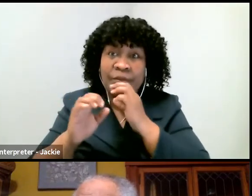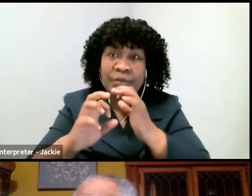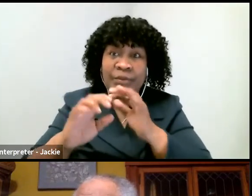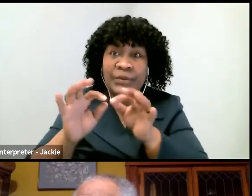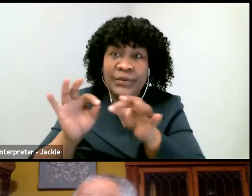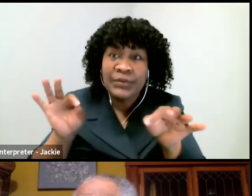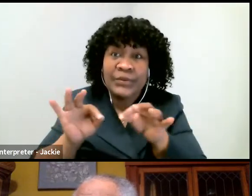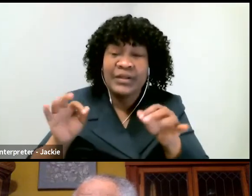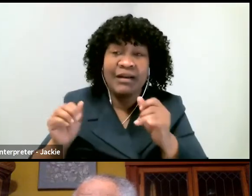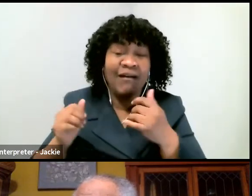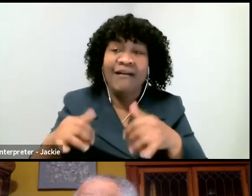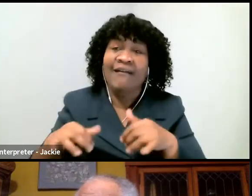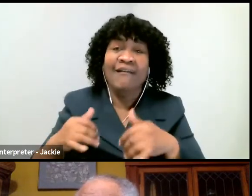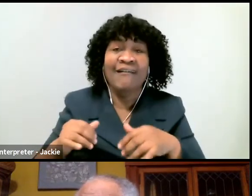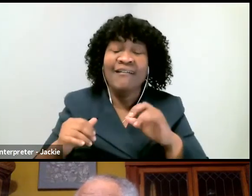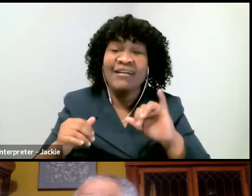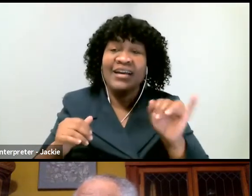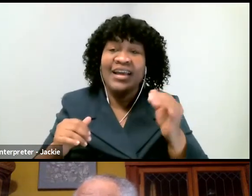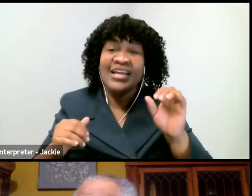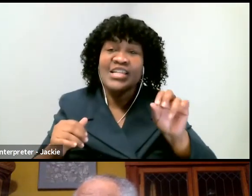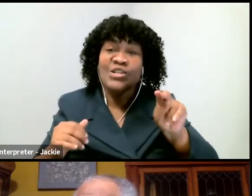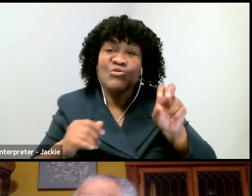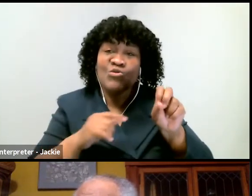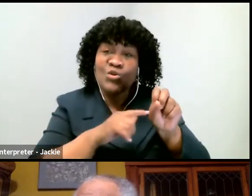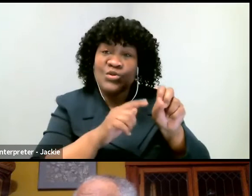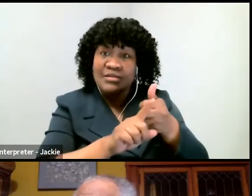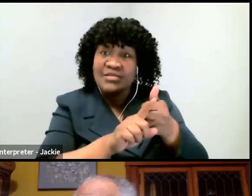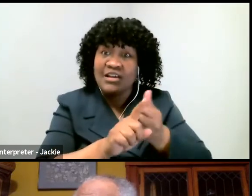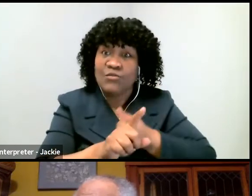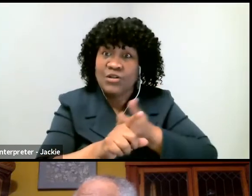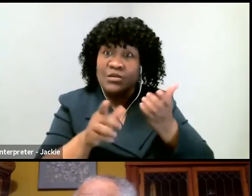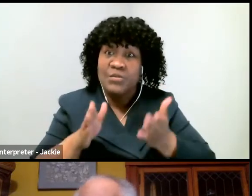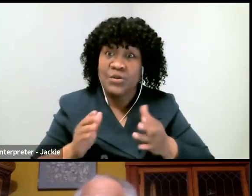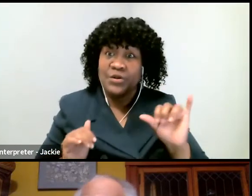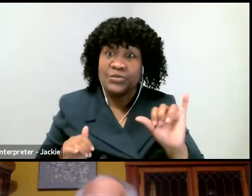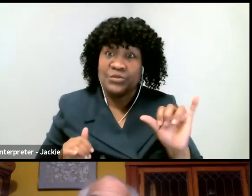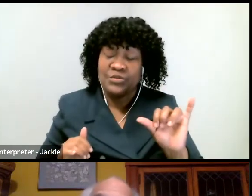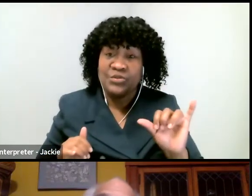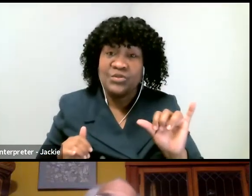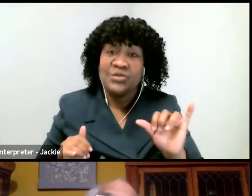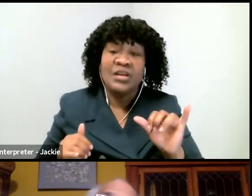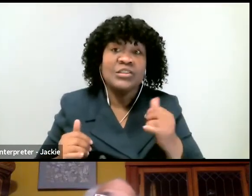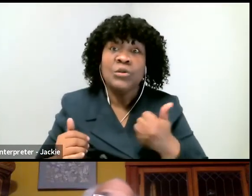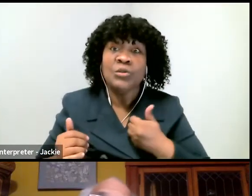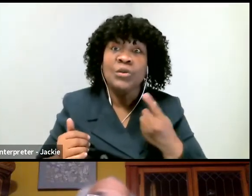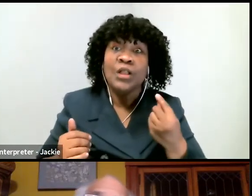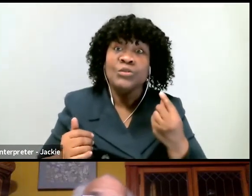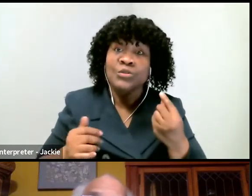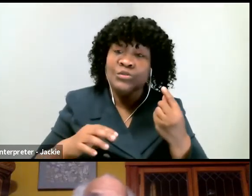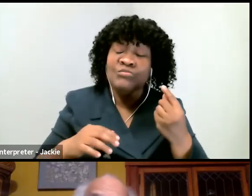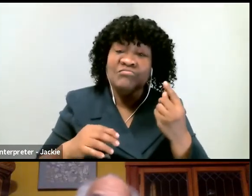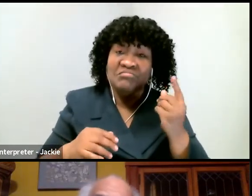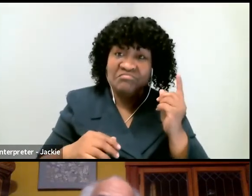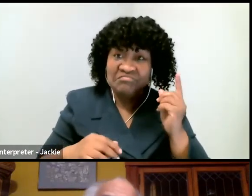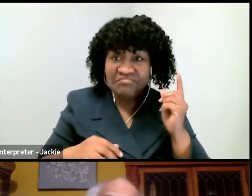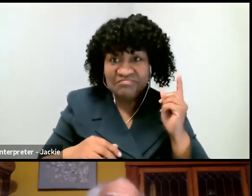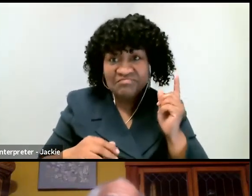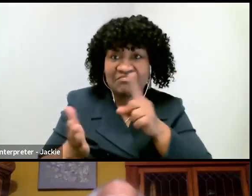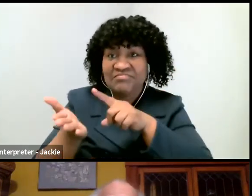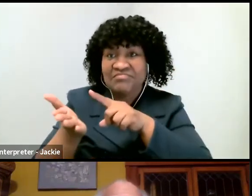there were, Jones was identified as a poet. So I went out and checked out